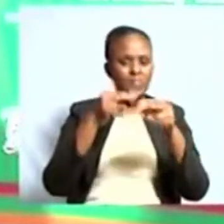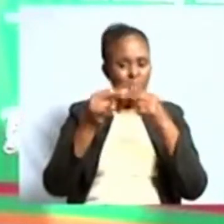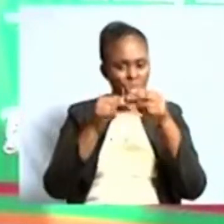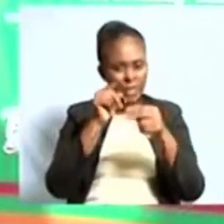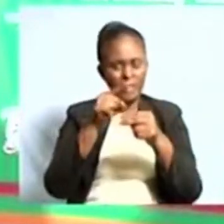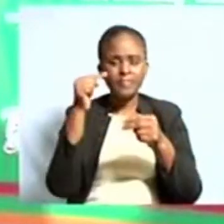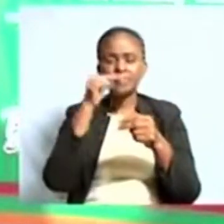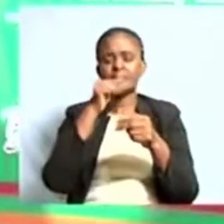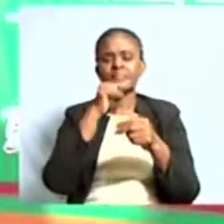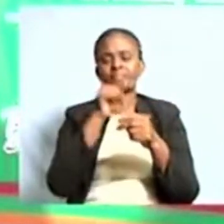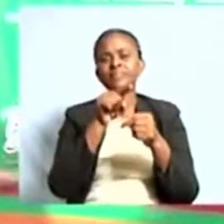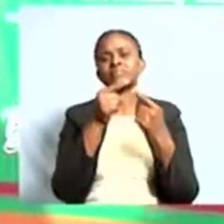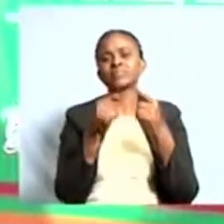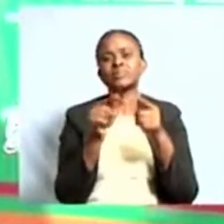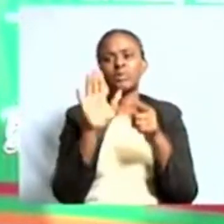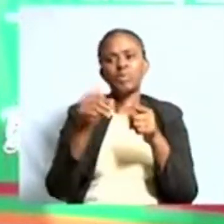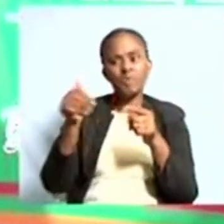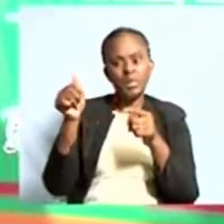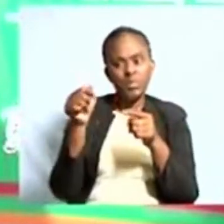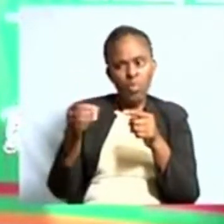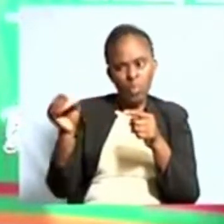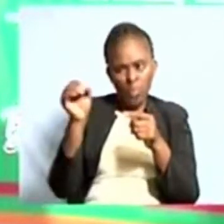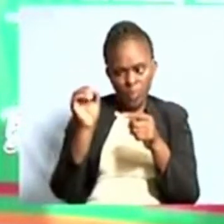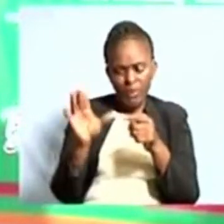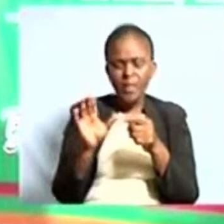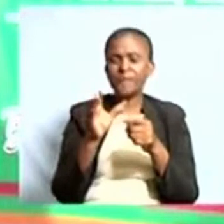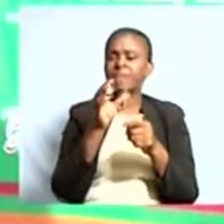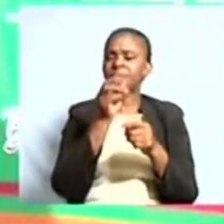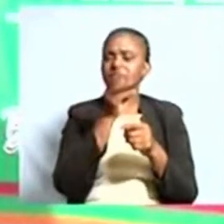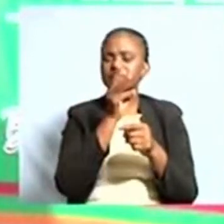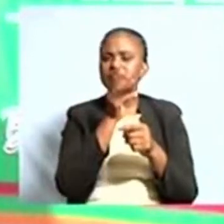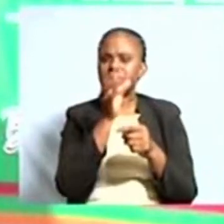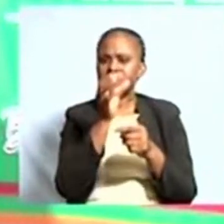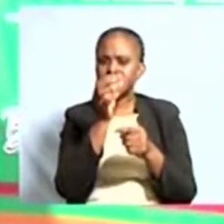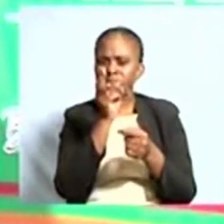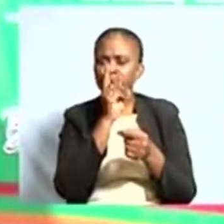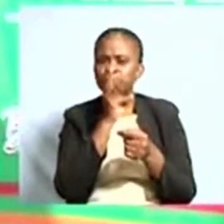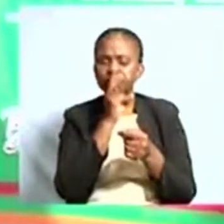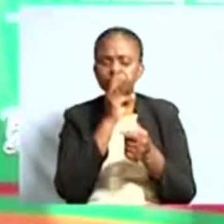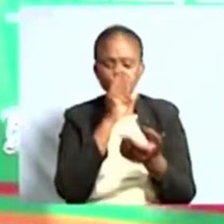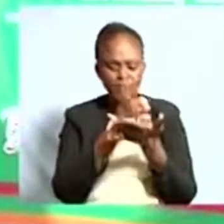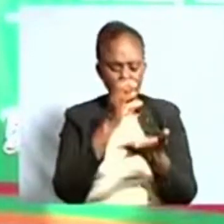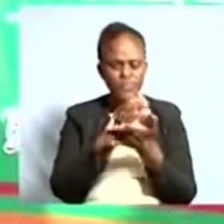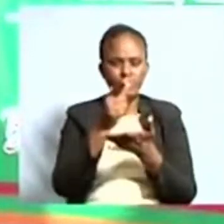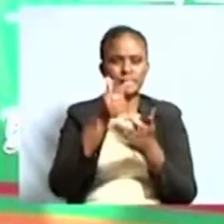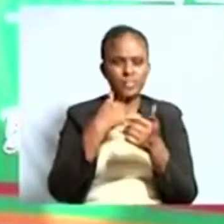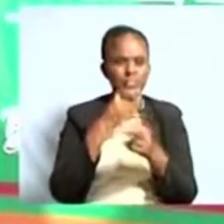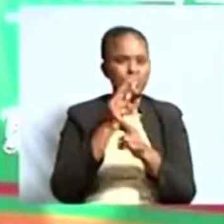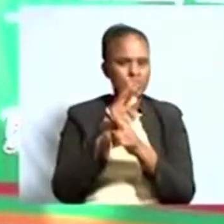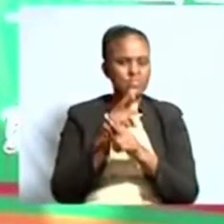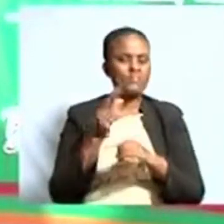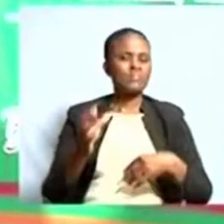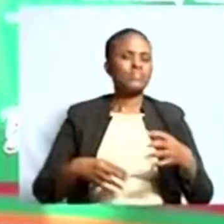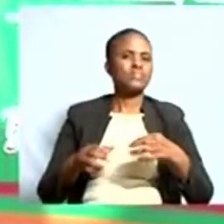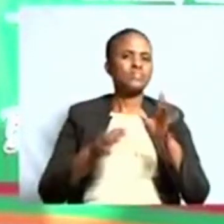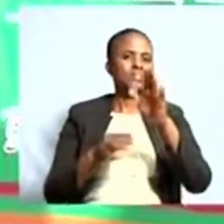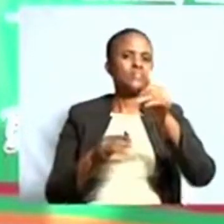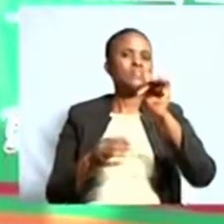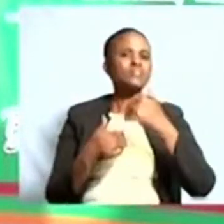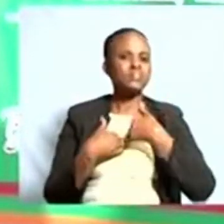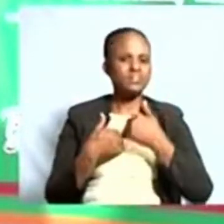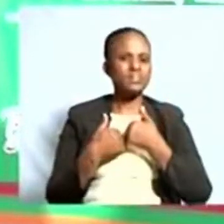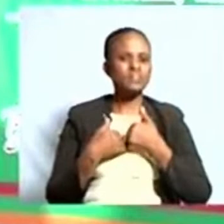in. And you, as the owner of the bottle or the owner of the trademark, have the right to complain through the intellectual property